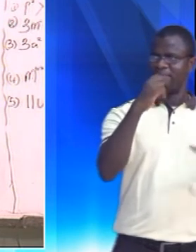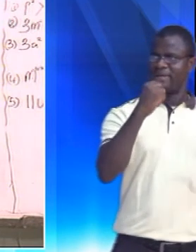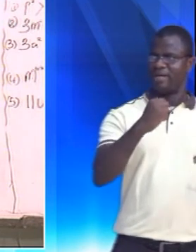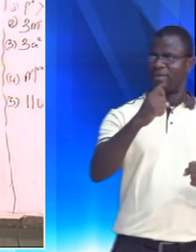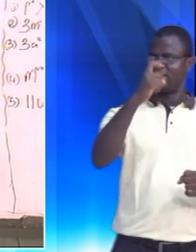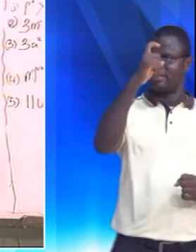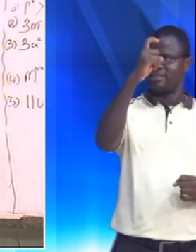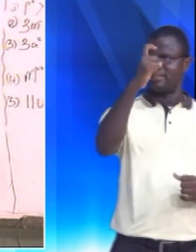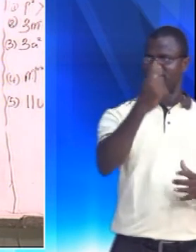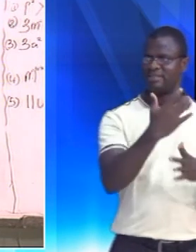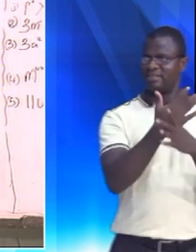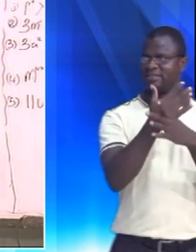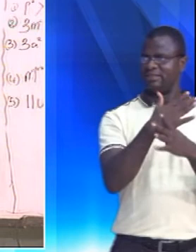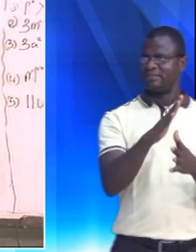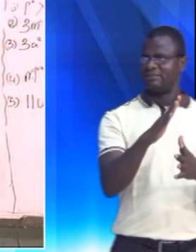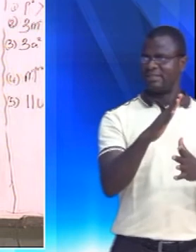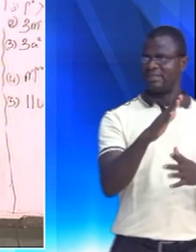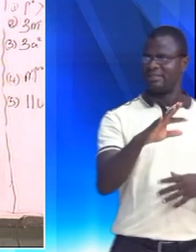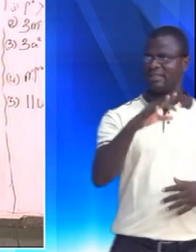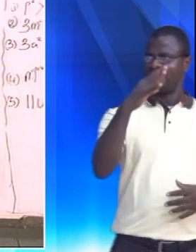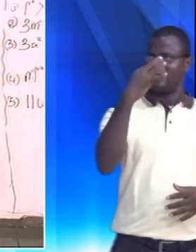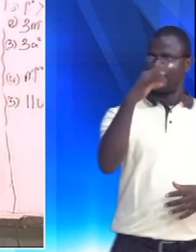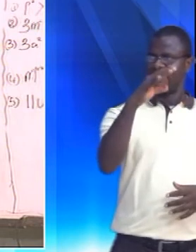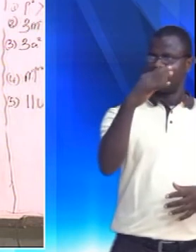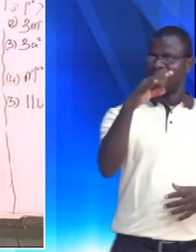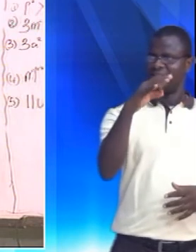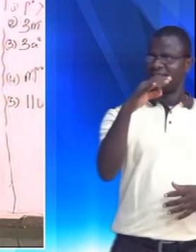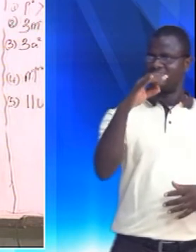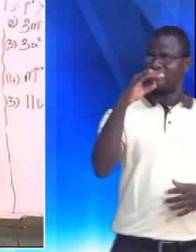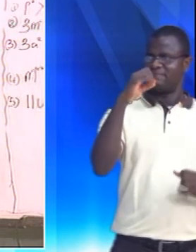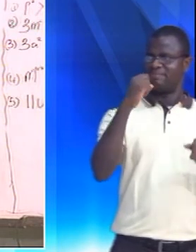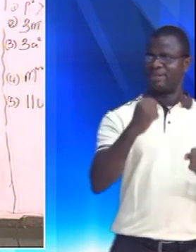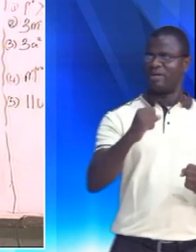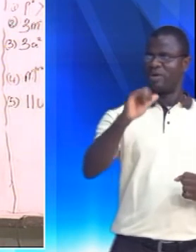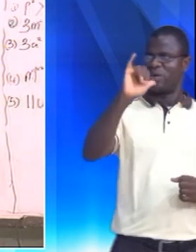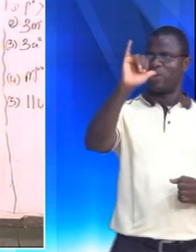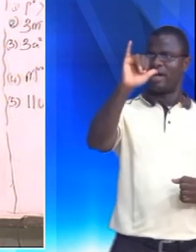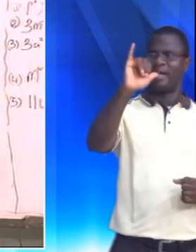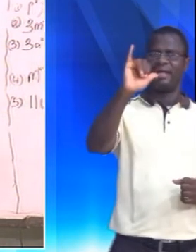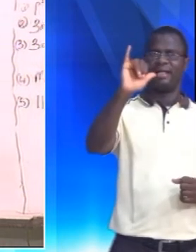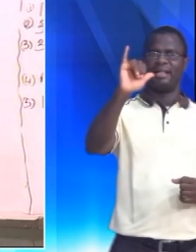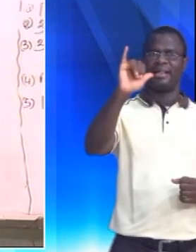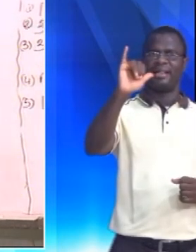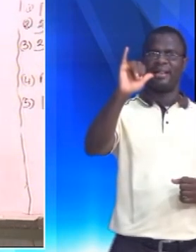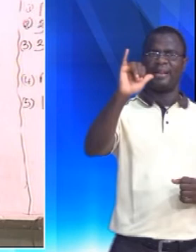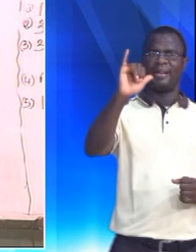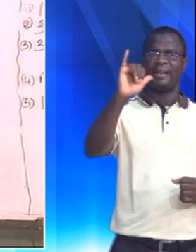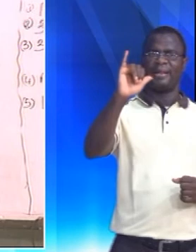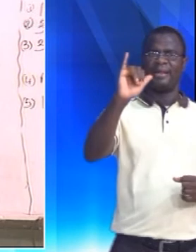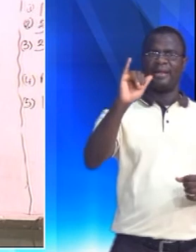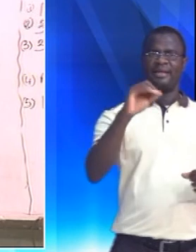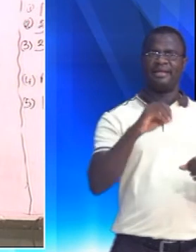y. In this example, 19 is what? Is the common base. And